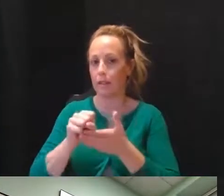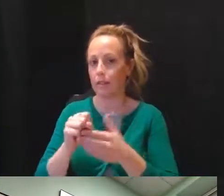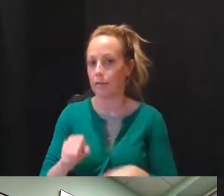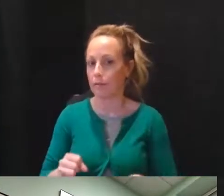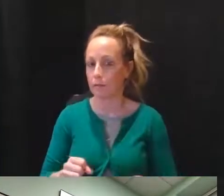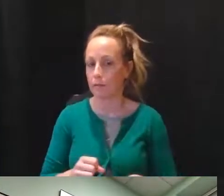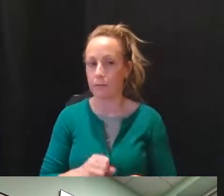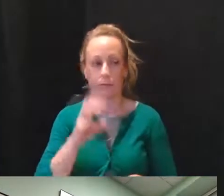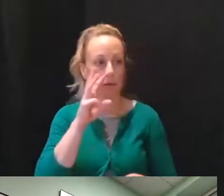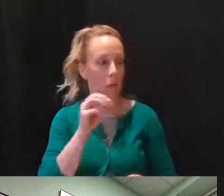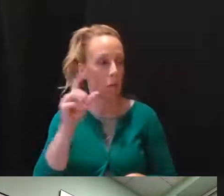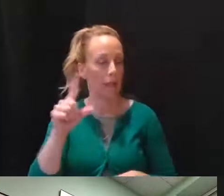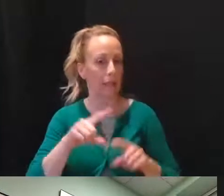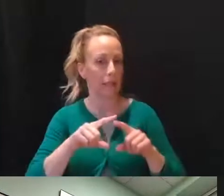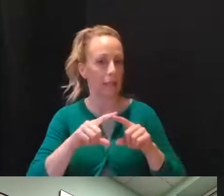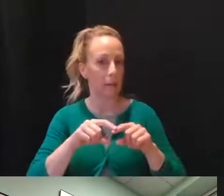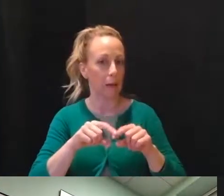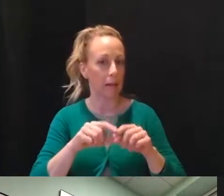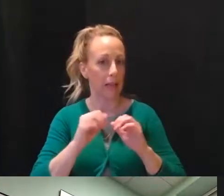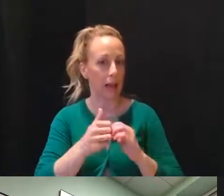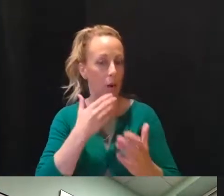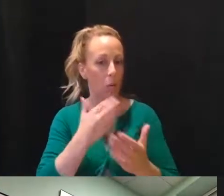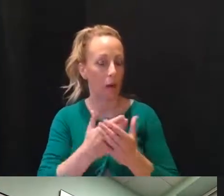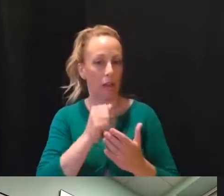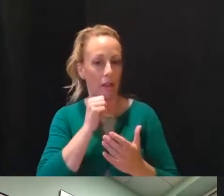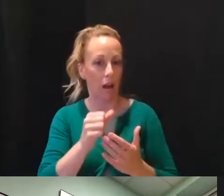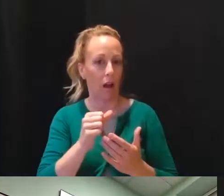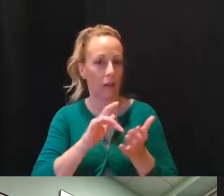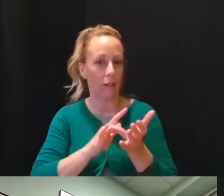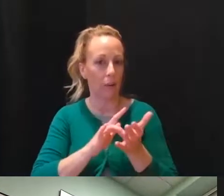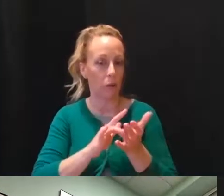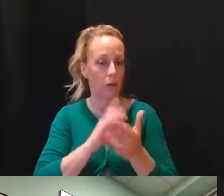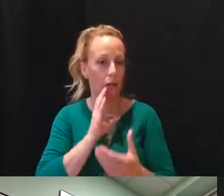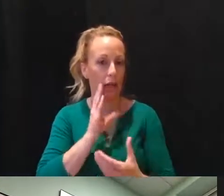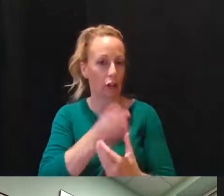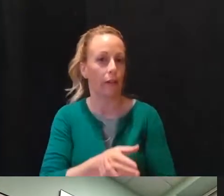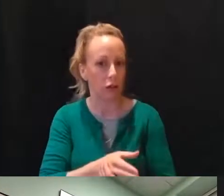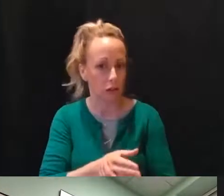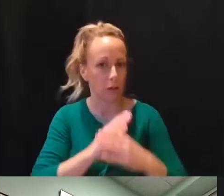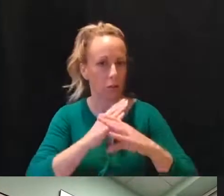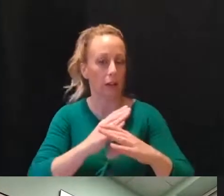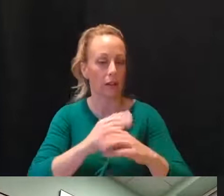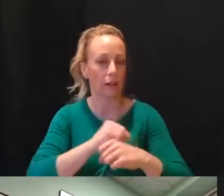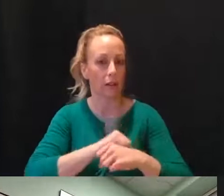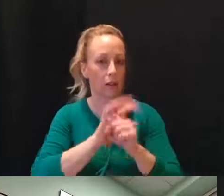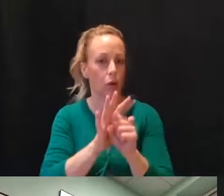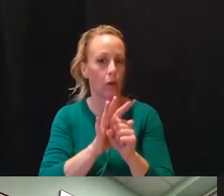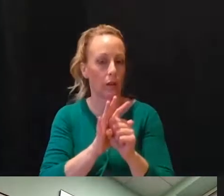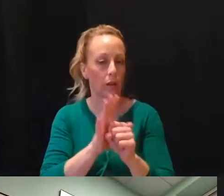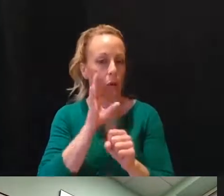Well, it depends on how well the non-pharmaceutical interventions to protect against COVID